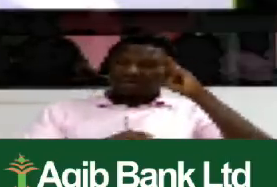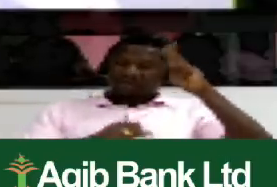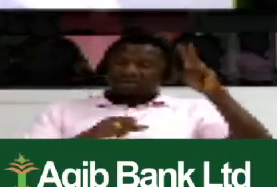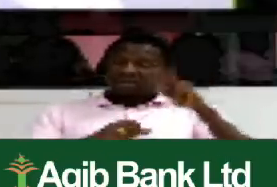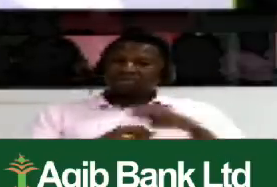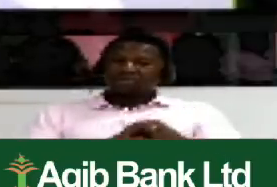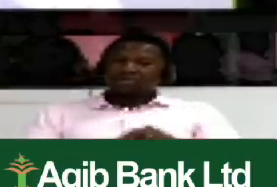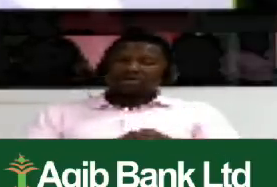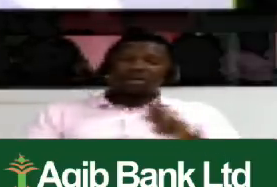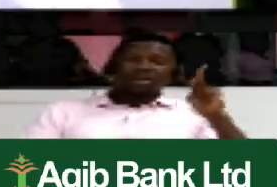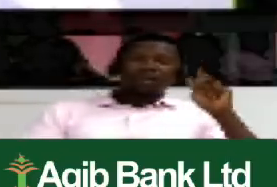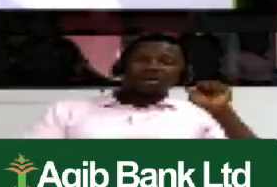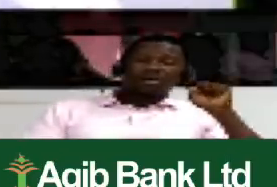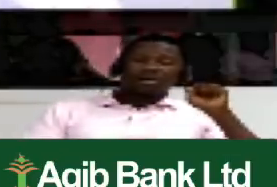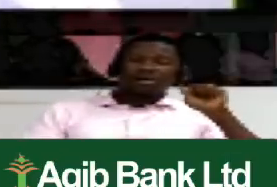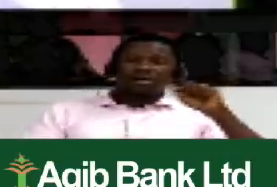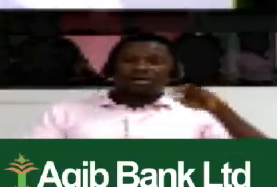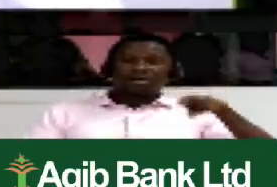such. So